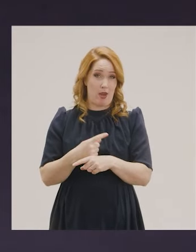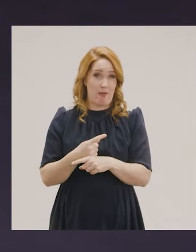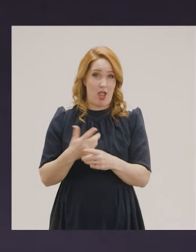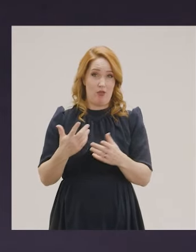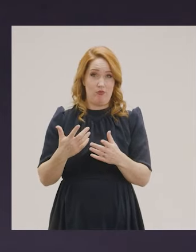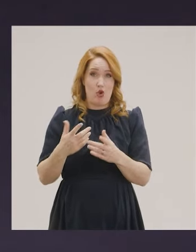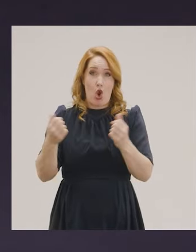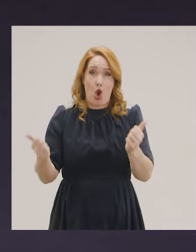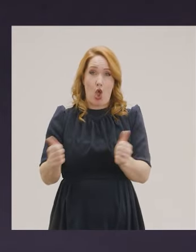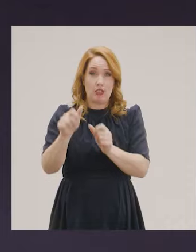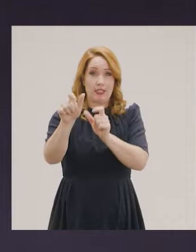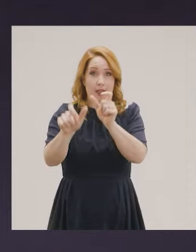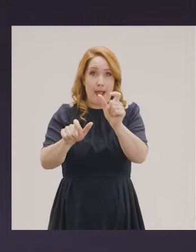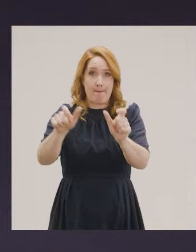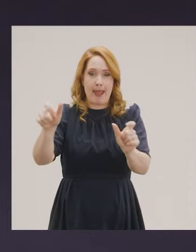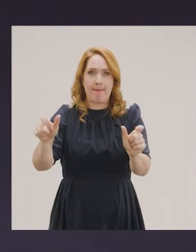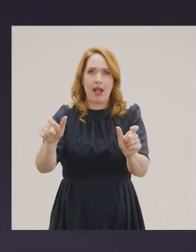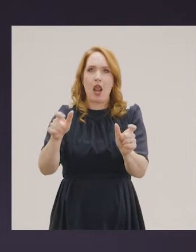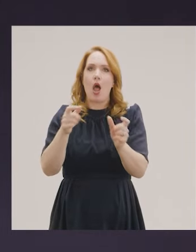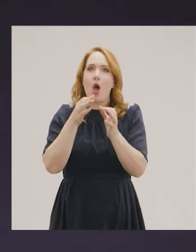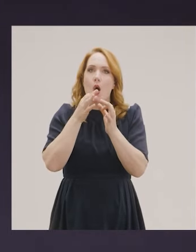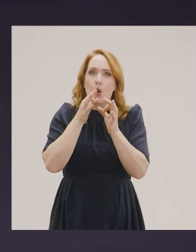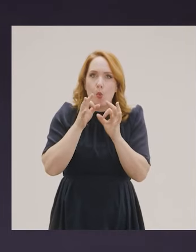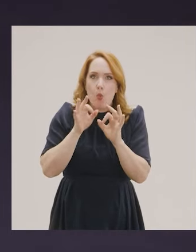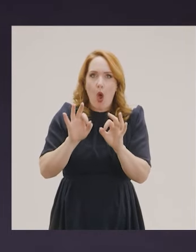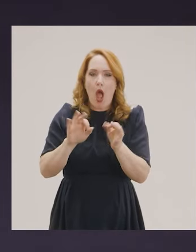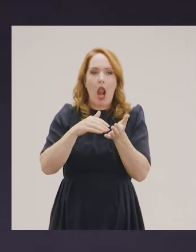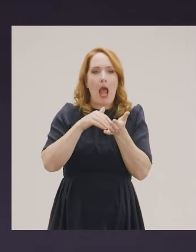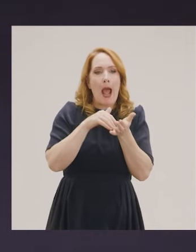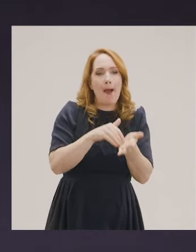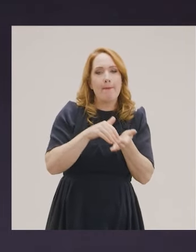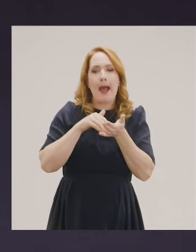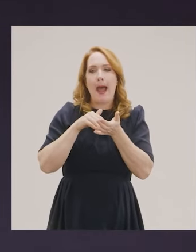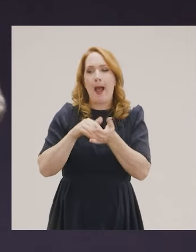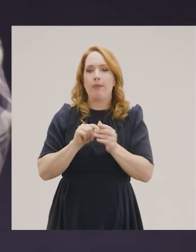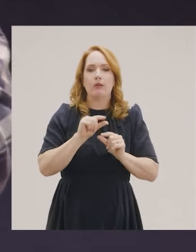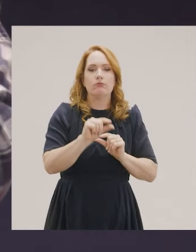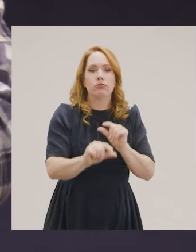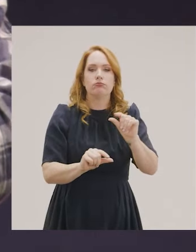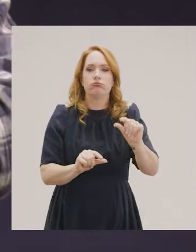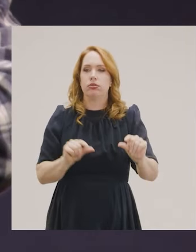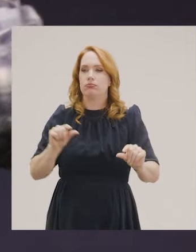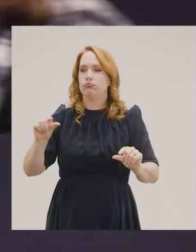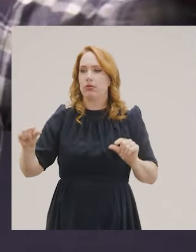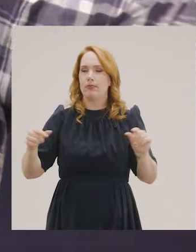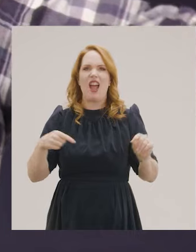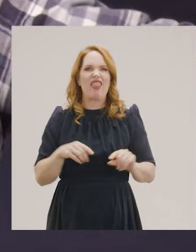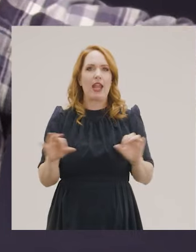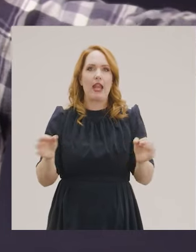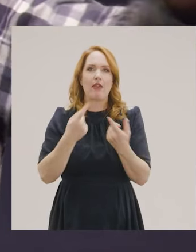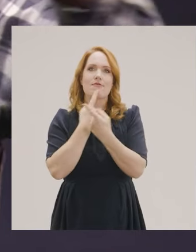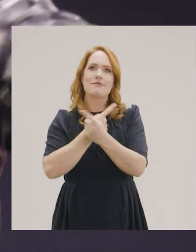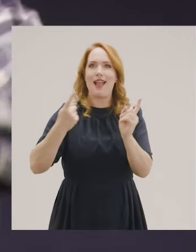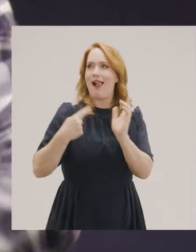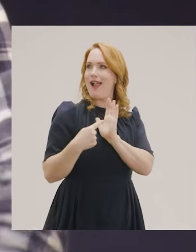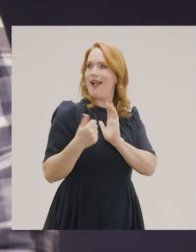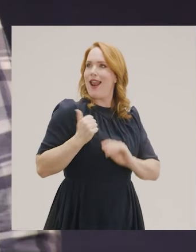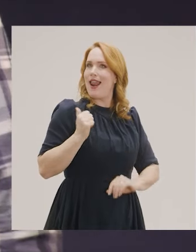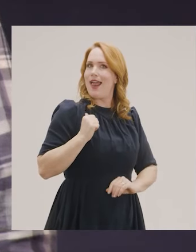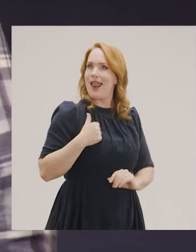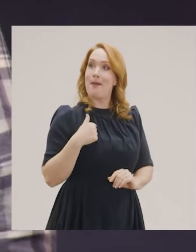about. I know lots of people that are just secretly, privately doing these types of things and they don't make any song and